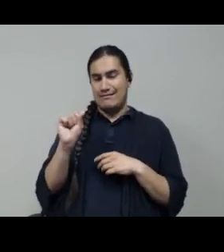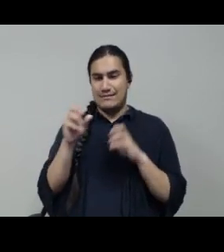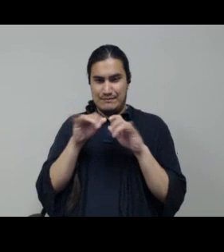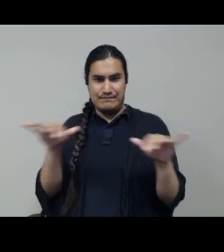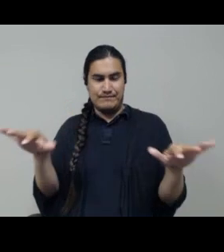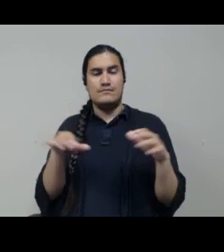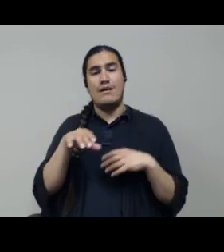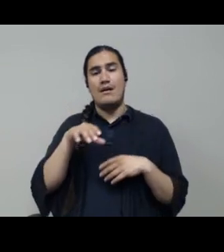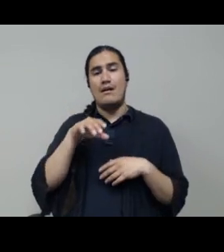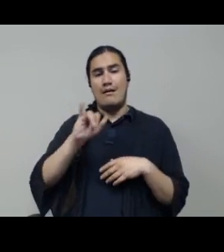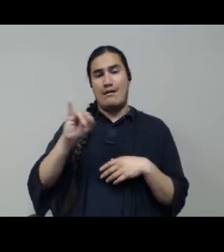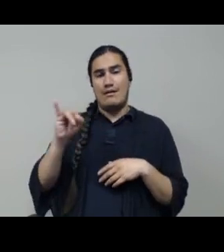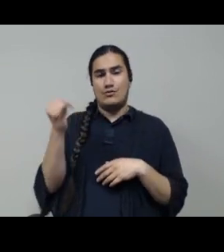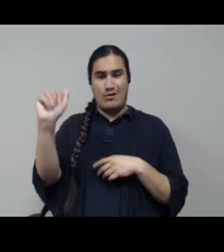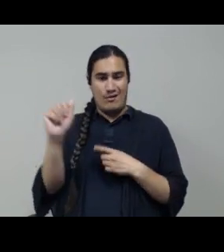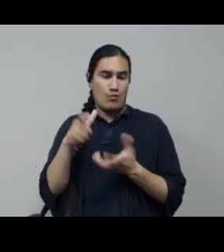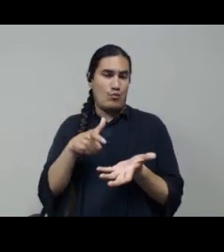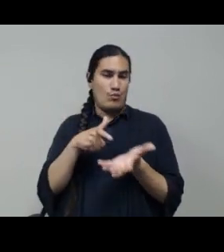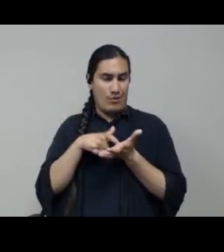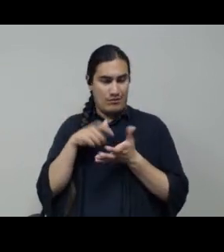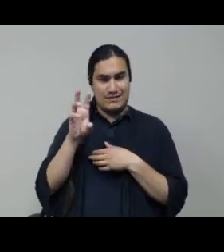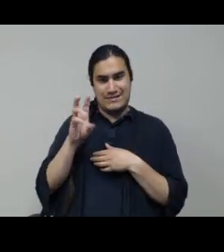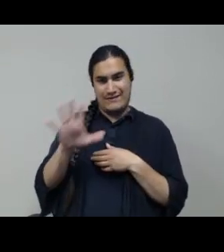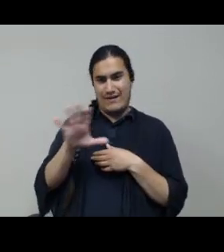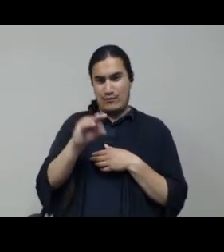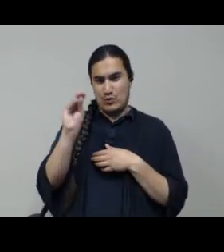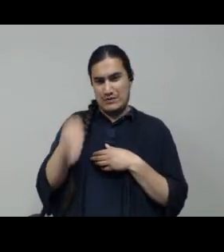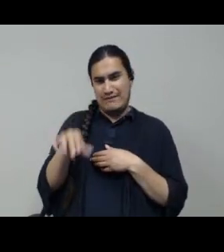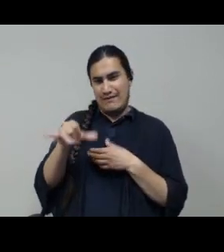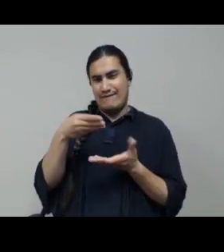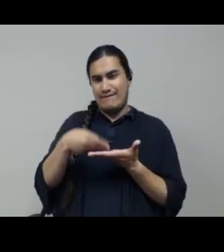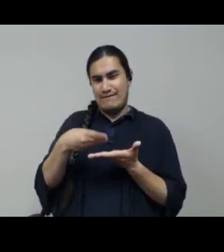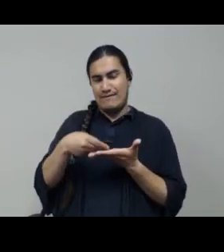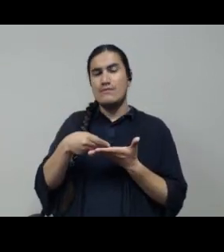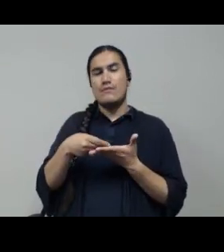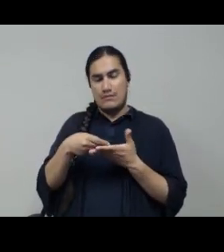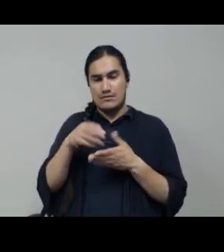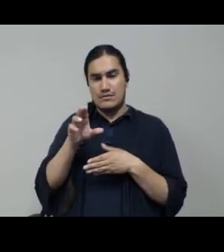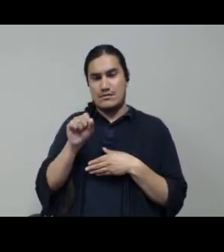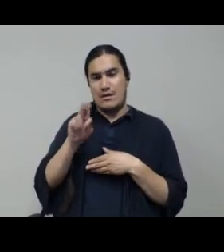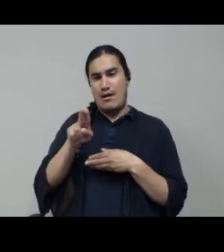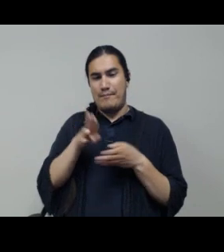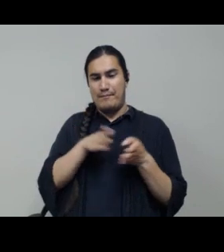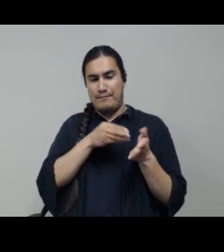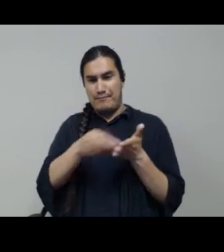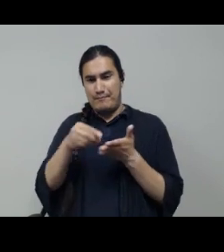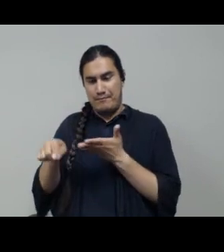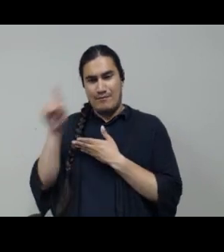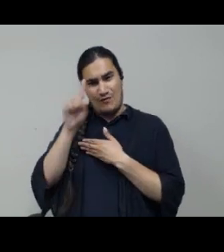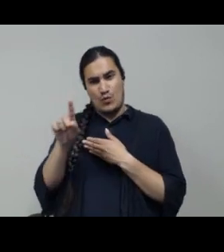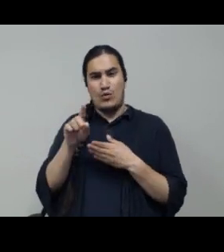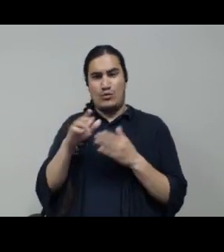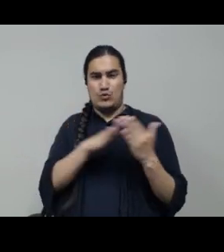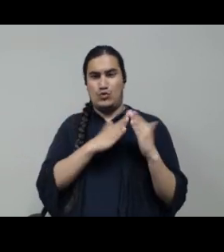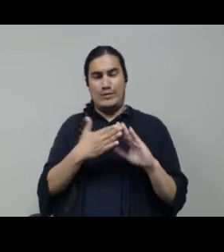IIJA requires that about 65% of these funds be suballocated to urbanized